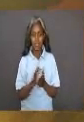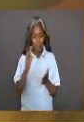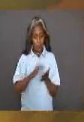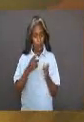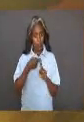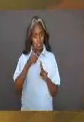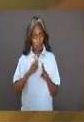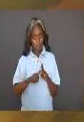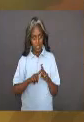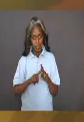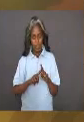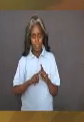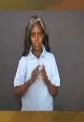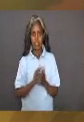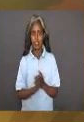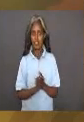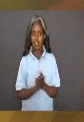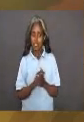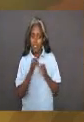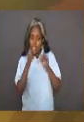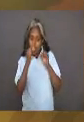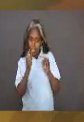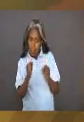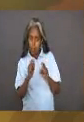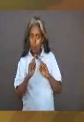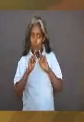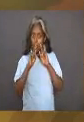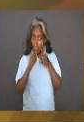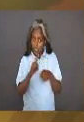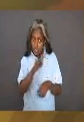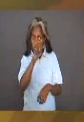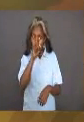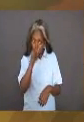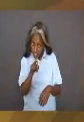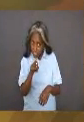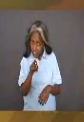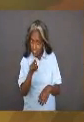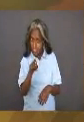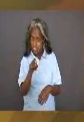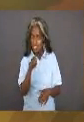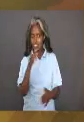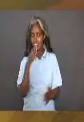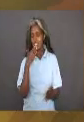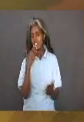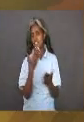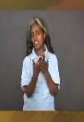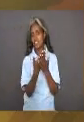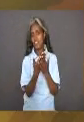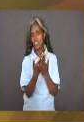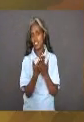Welcome back, everyone. Were you able to answer the question? Good for